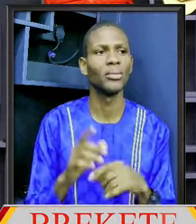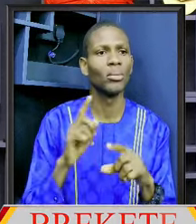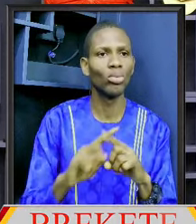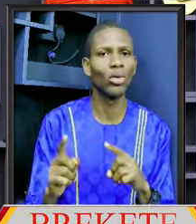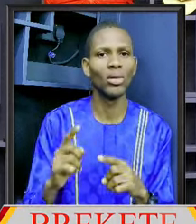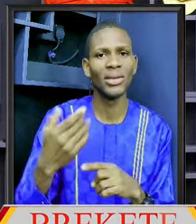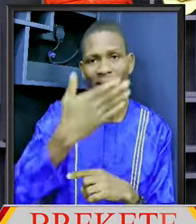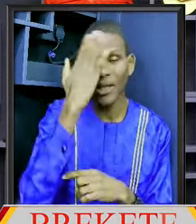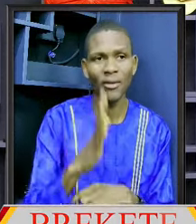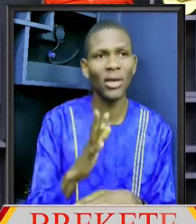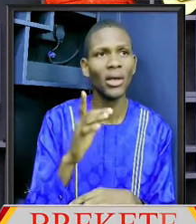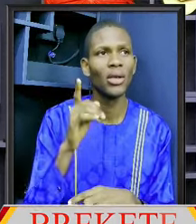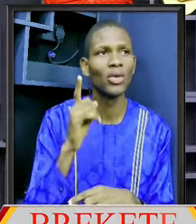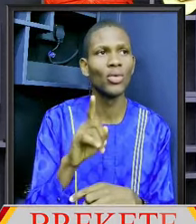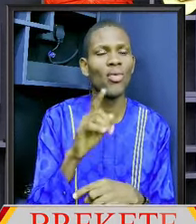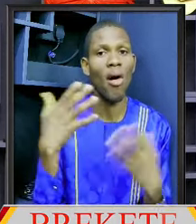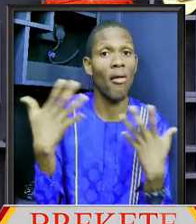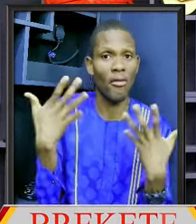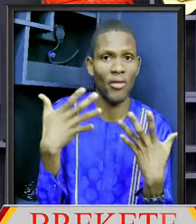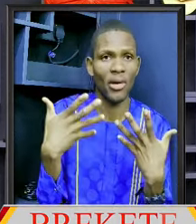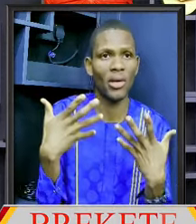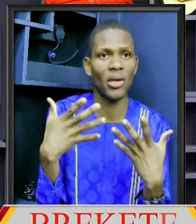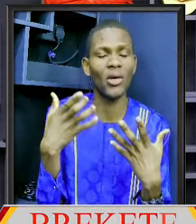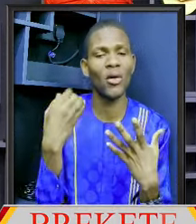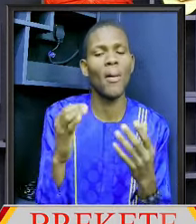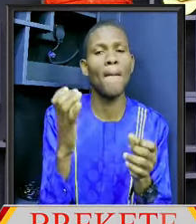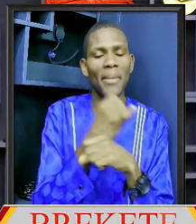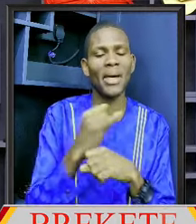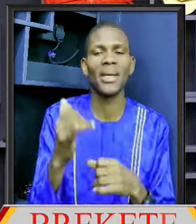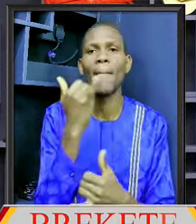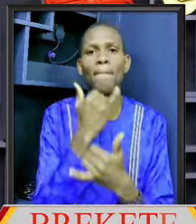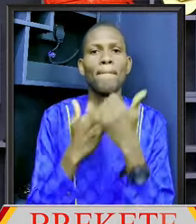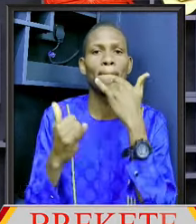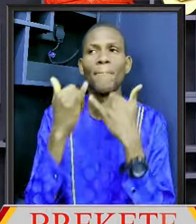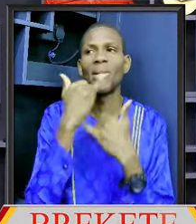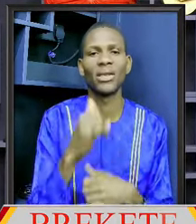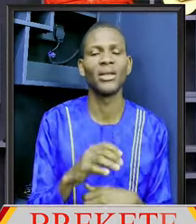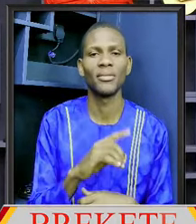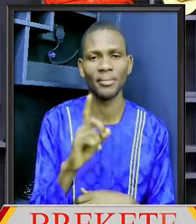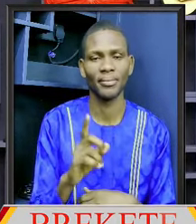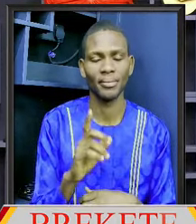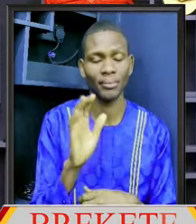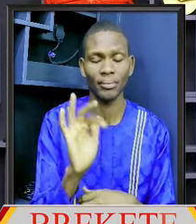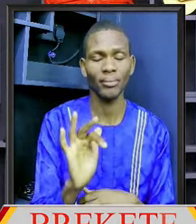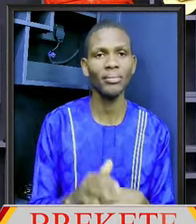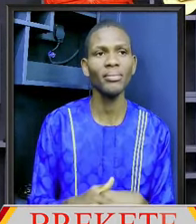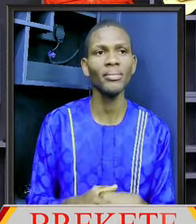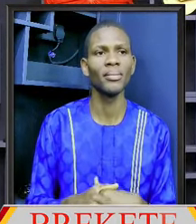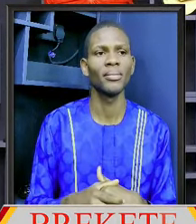But never you ever be afraid of making mistakes.